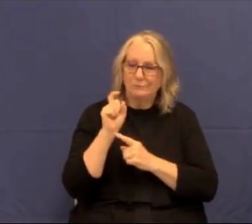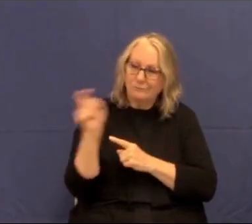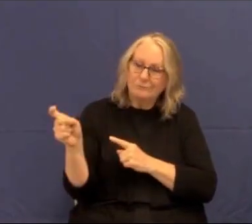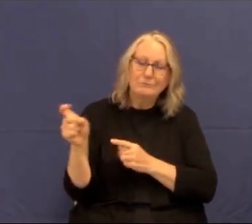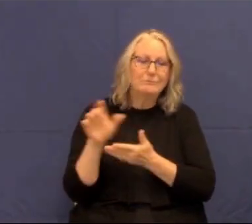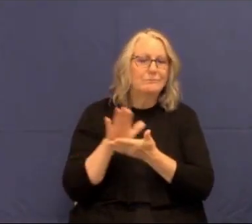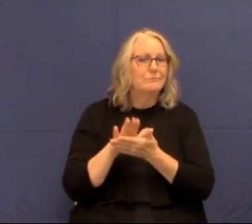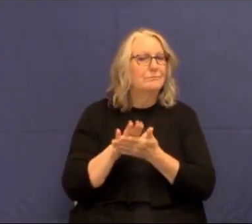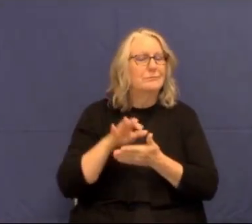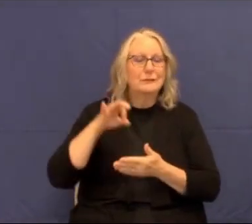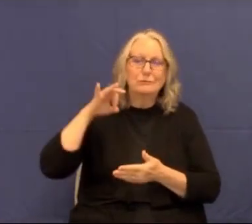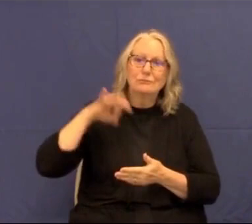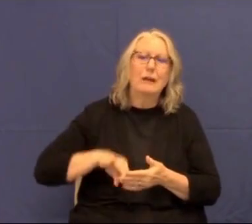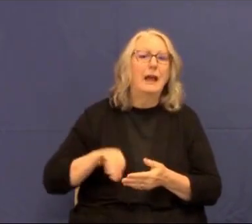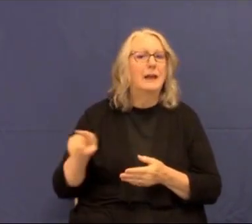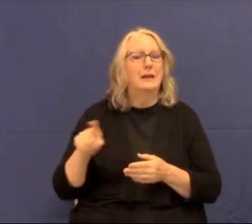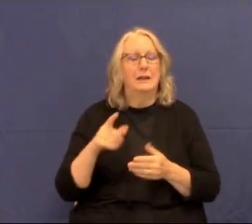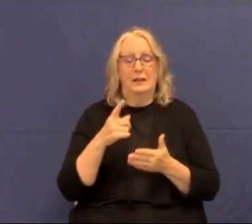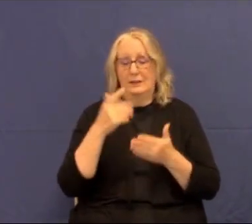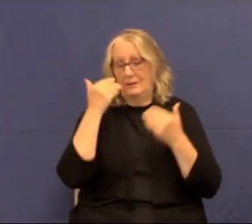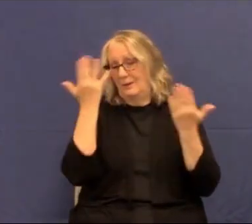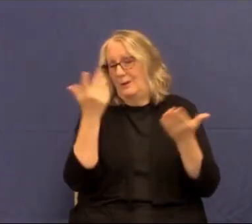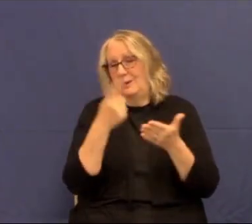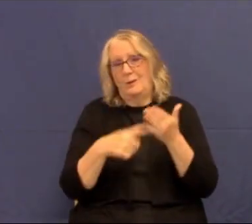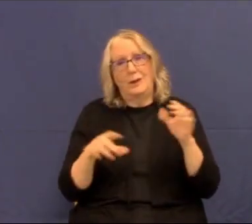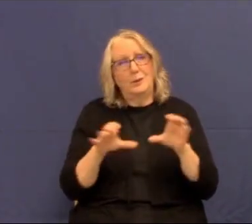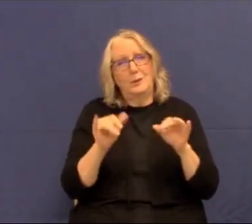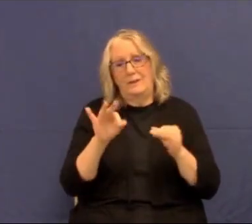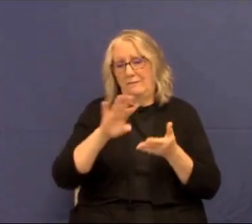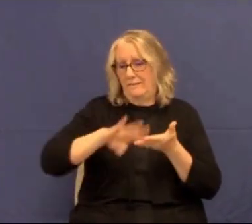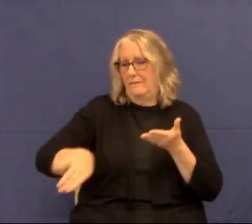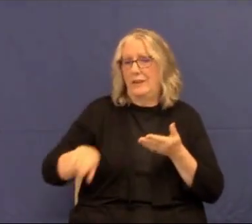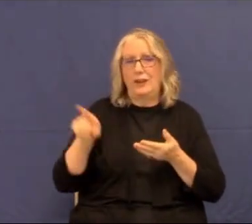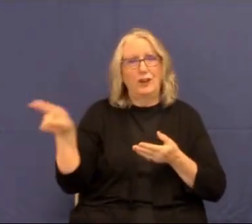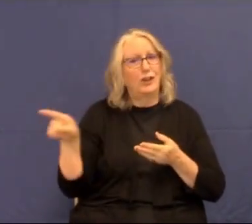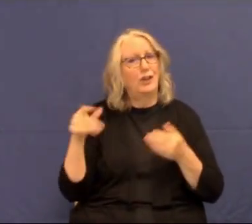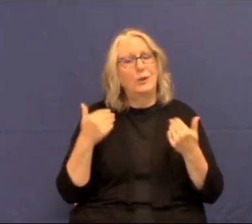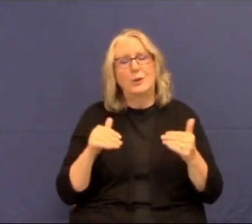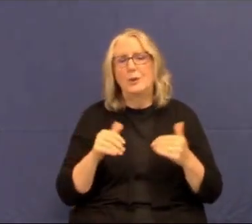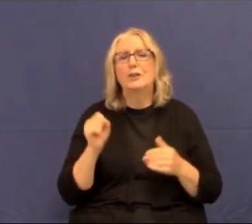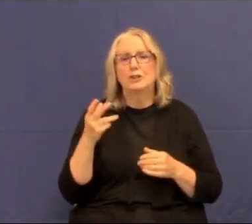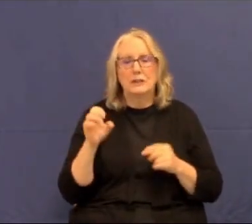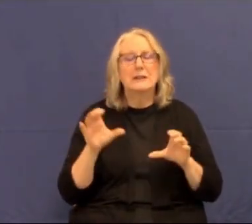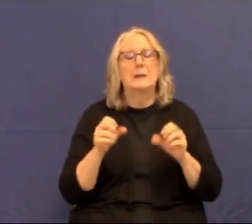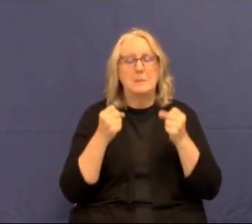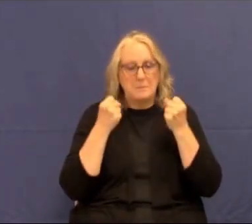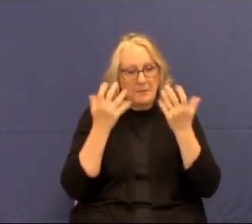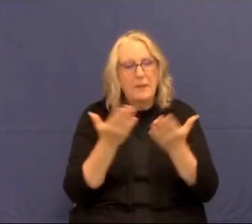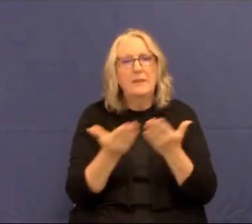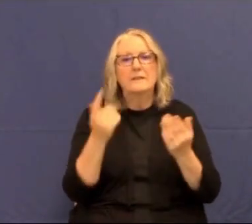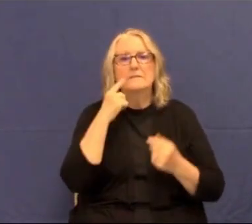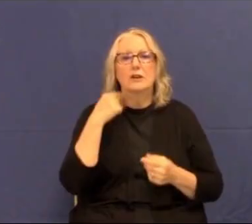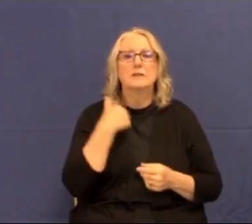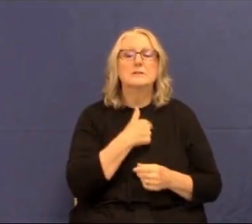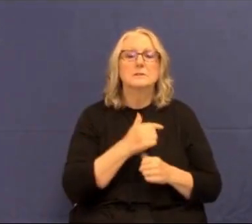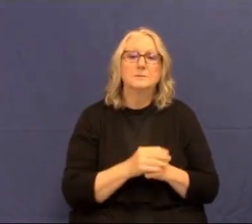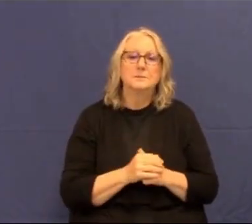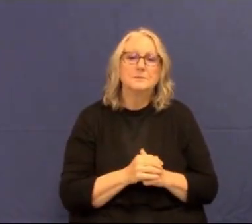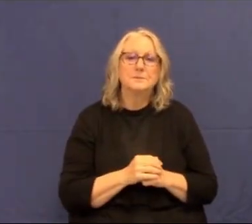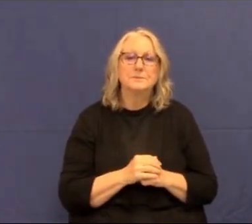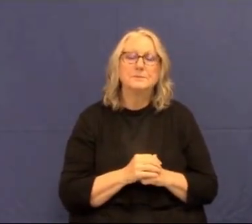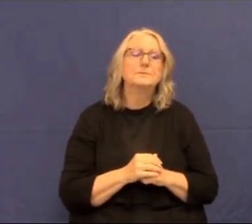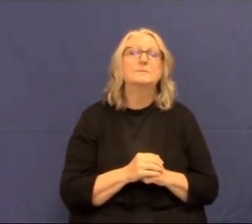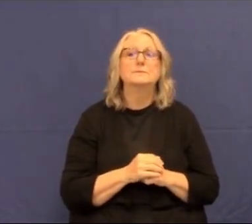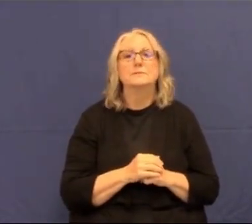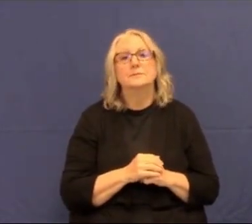I still continue to give her a lot of credit, and I just don't know what I would do if it wasn't for her, because she just did a lot of things.